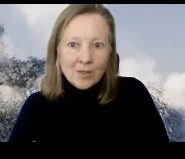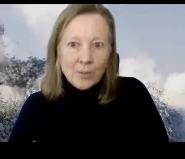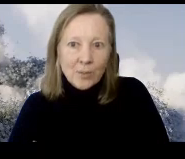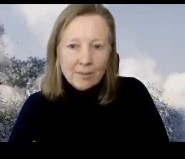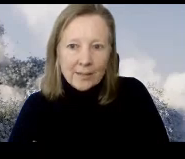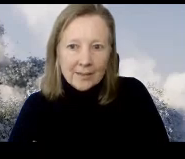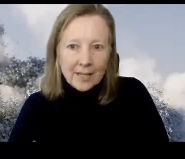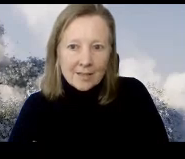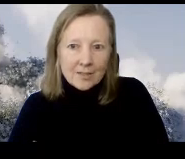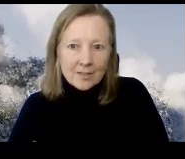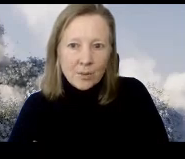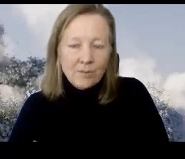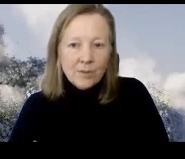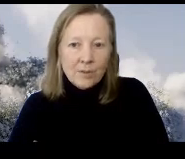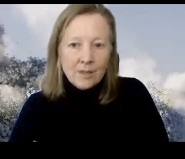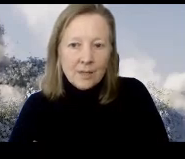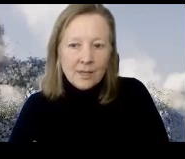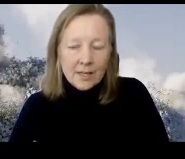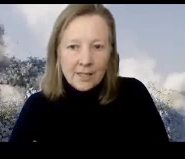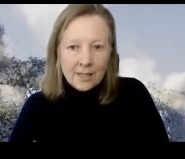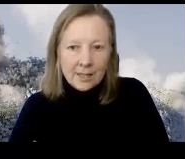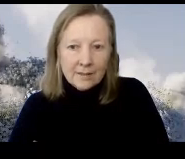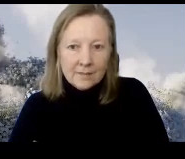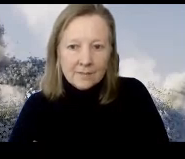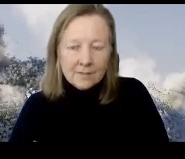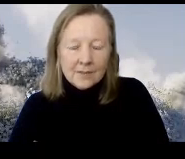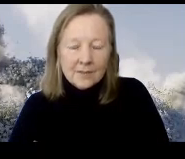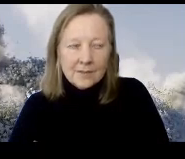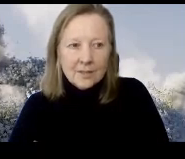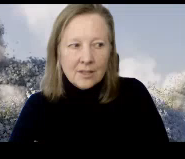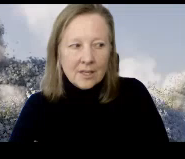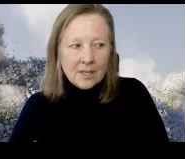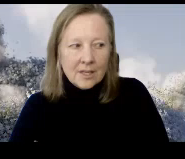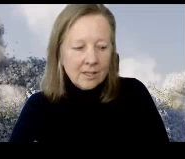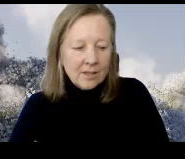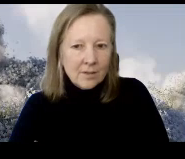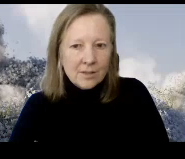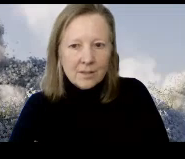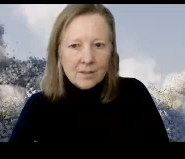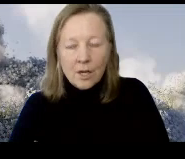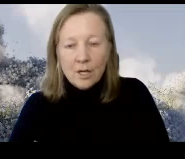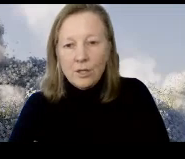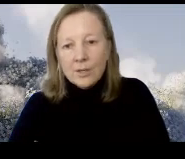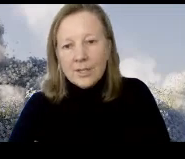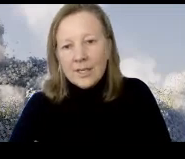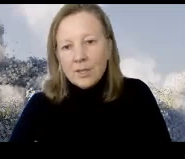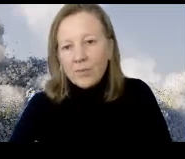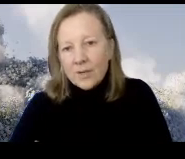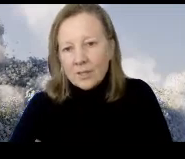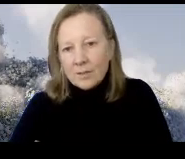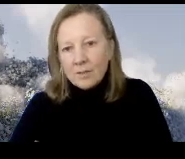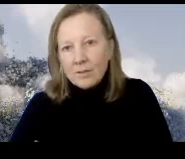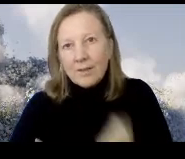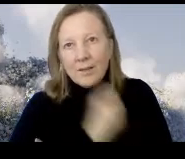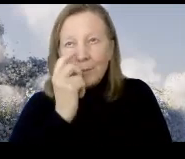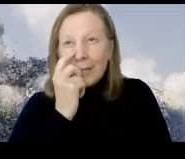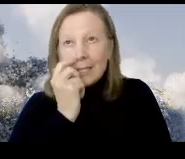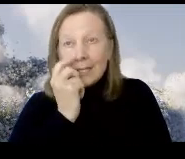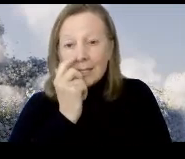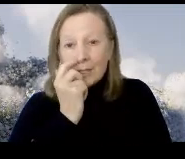Yes, but there's a way around that. So if you're an IEN, internationally educated nurse, you can take the